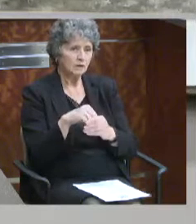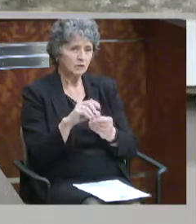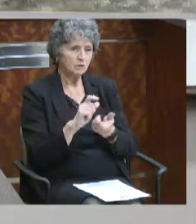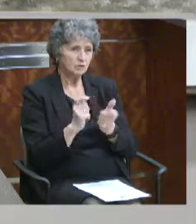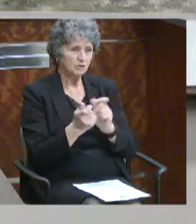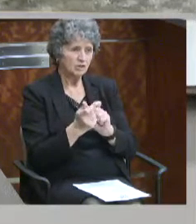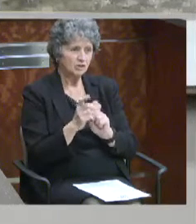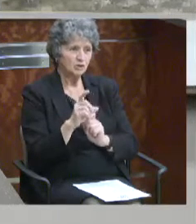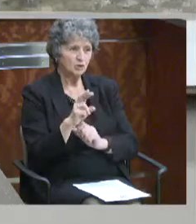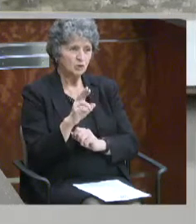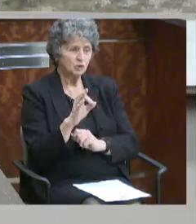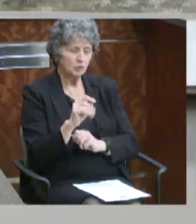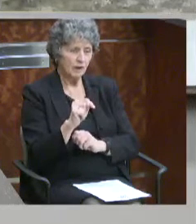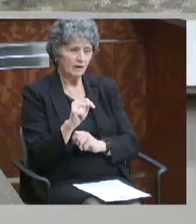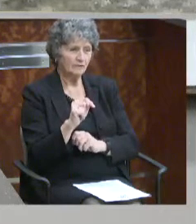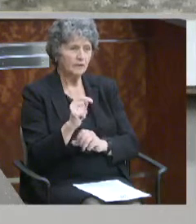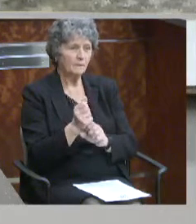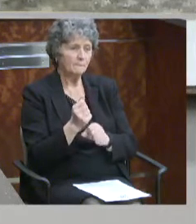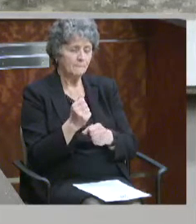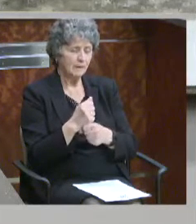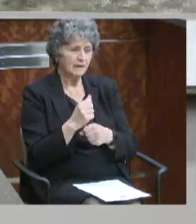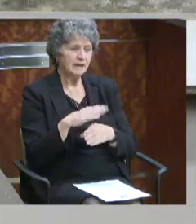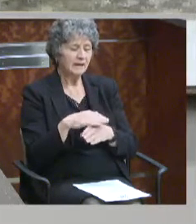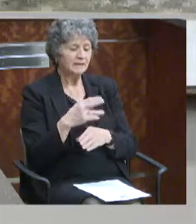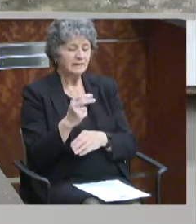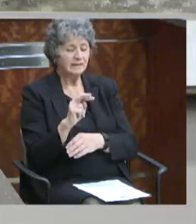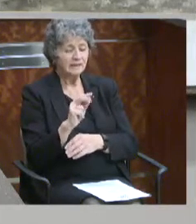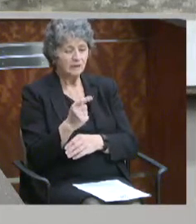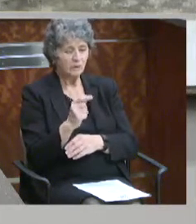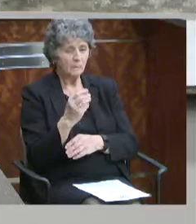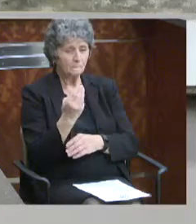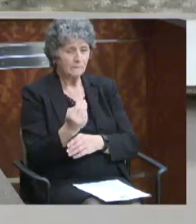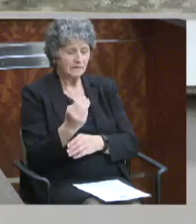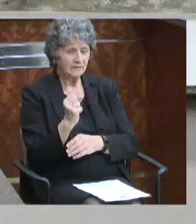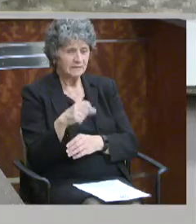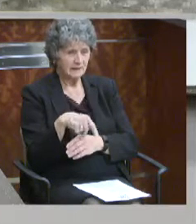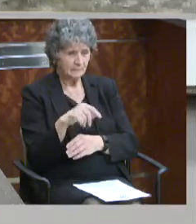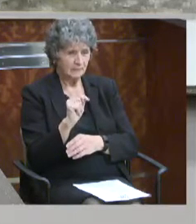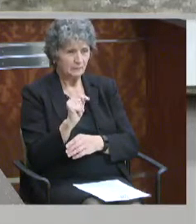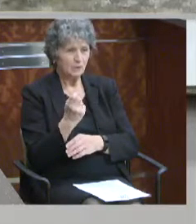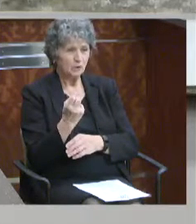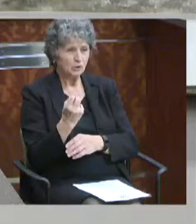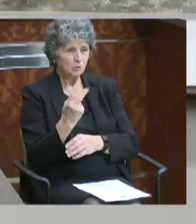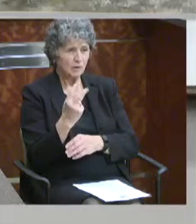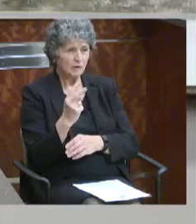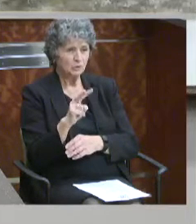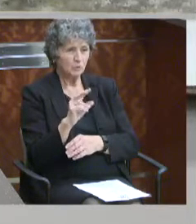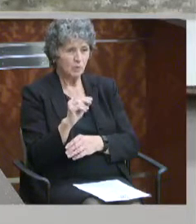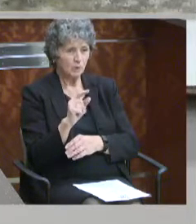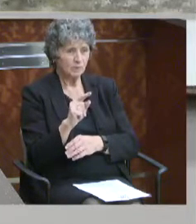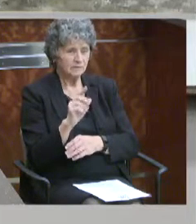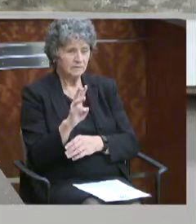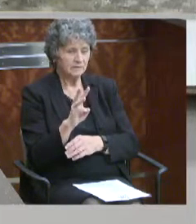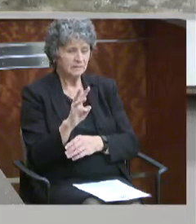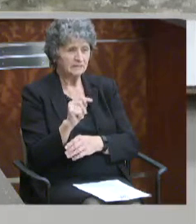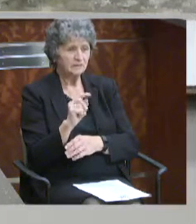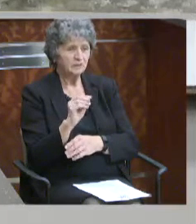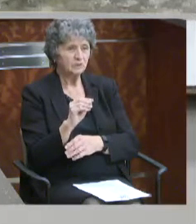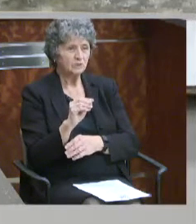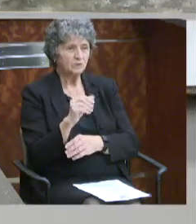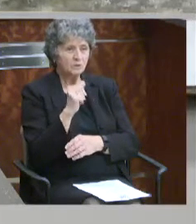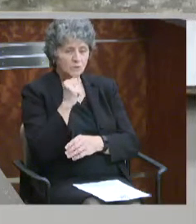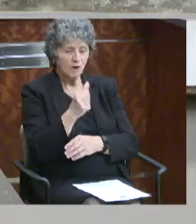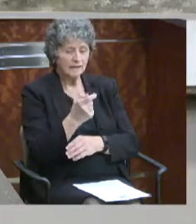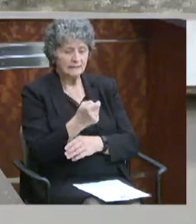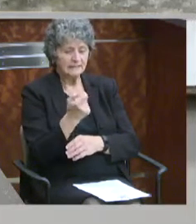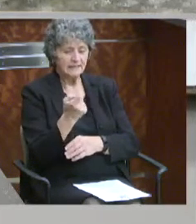draft ordinance made at the Mayor and City Council hearing of Monday, September the 12th, 2016, to not delete